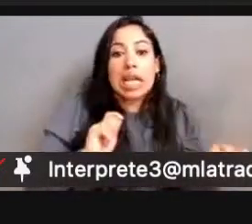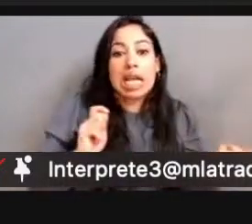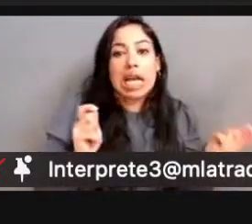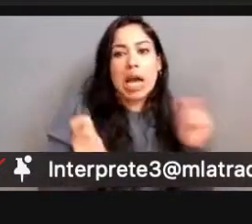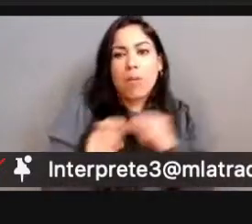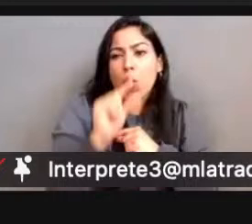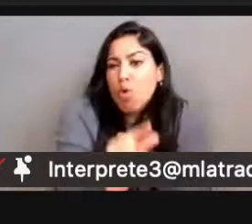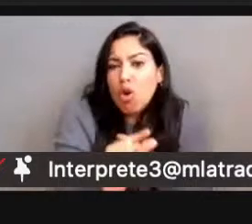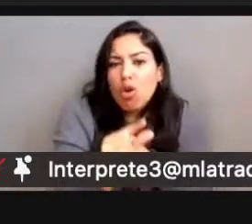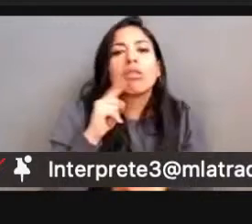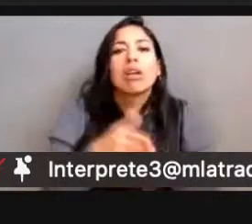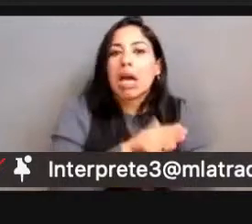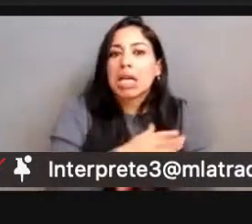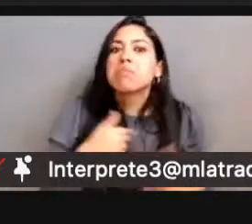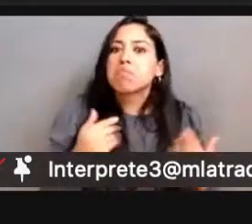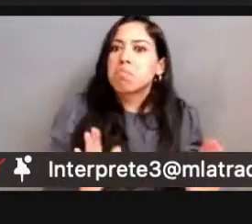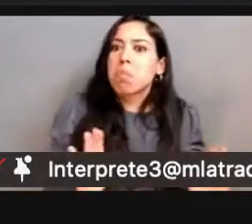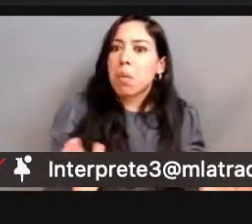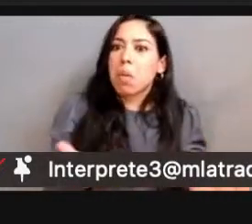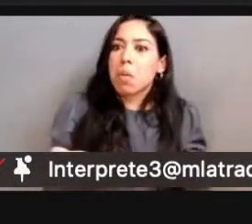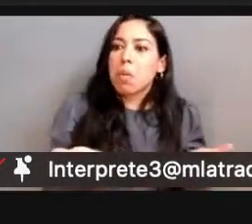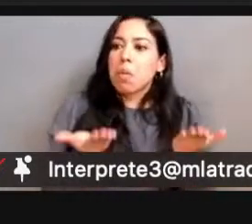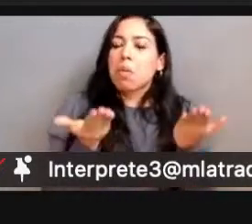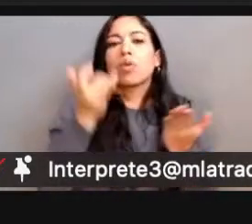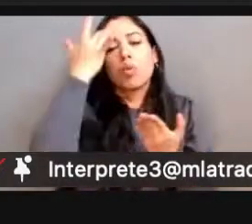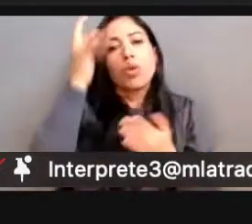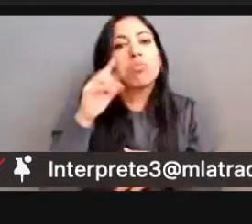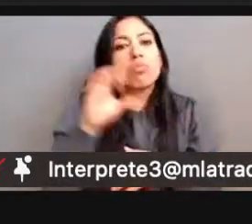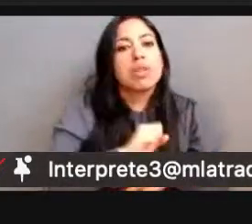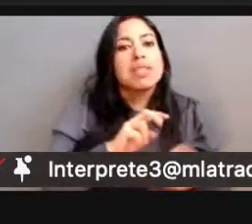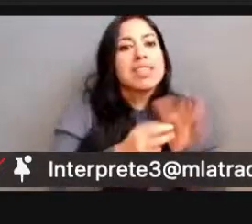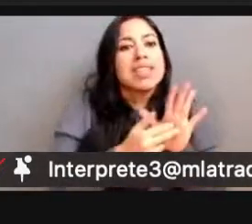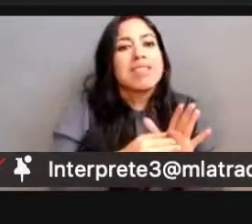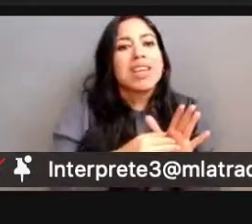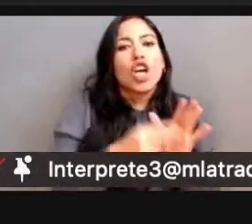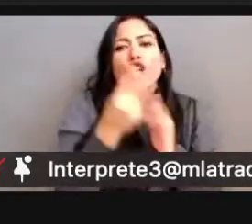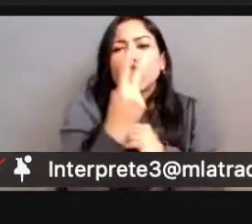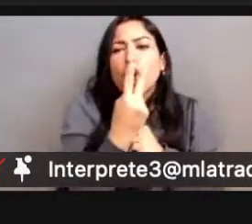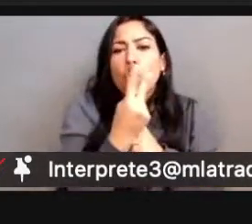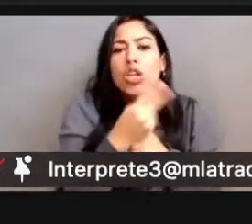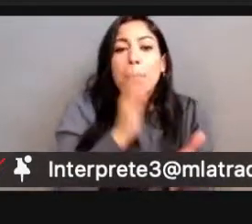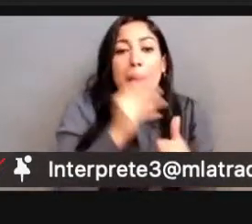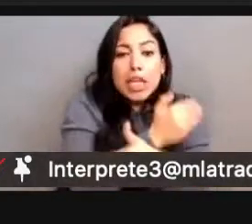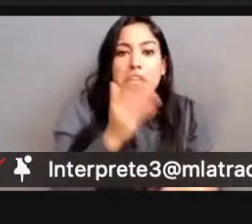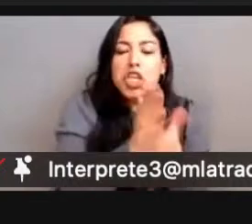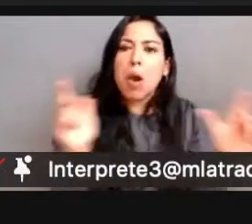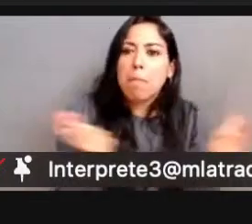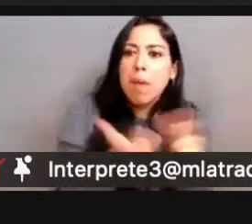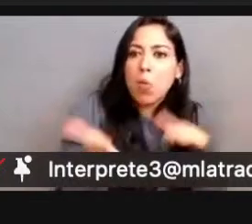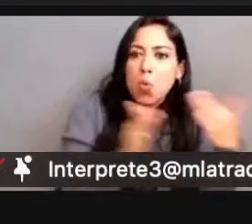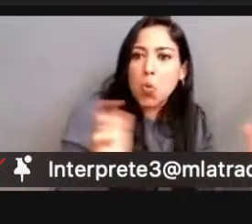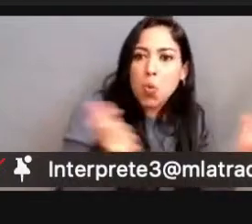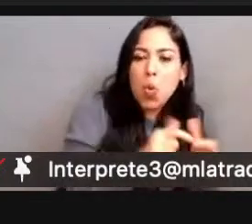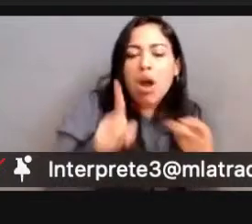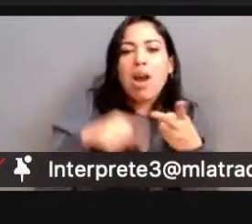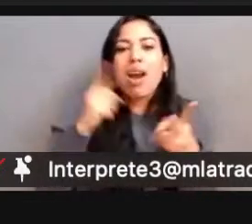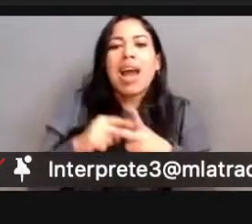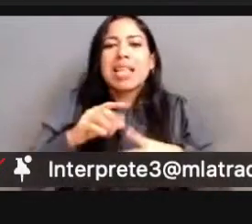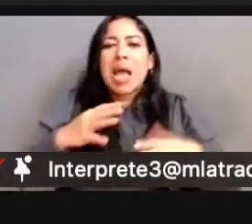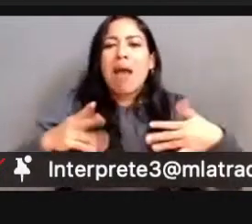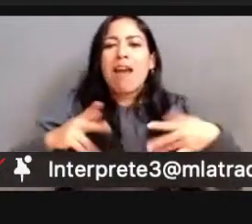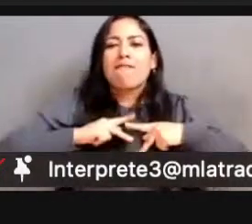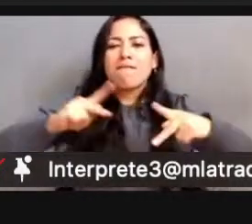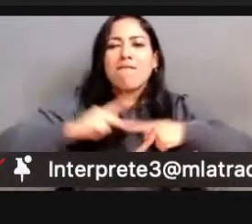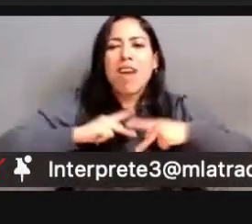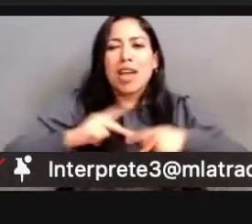goals. It would, we had success because we were able to reduce in two-thirds the mortality of children,